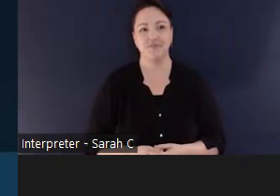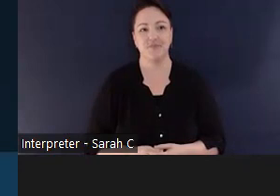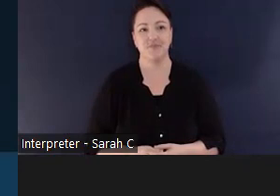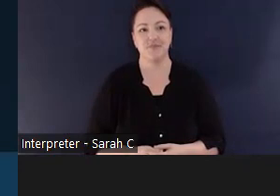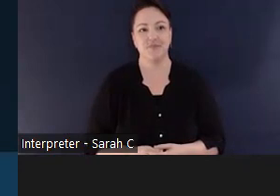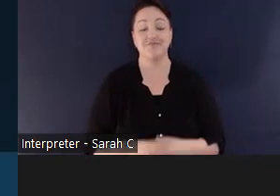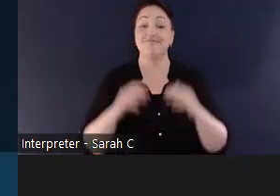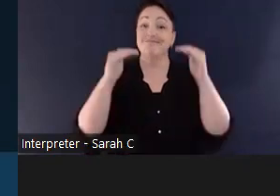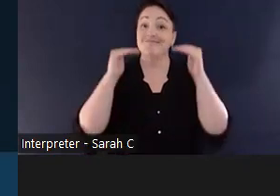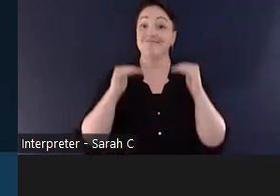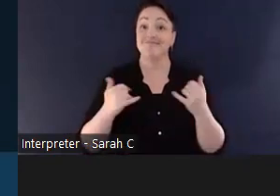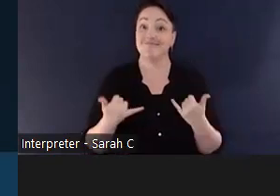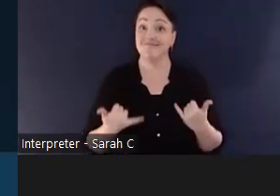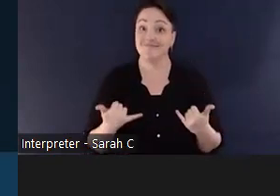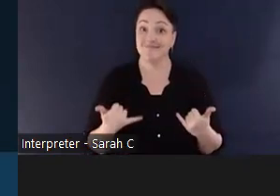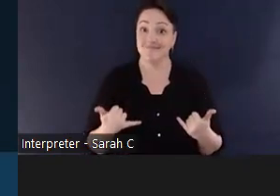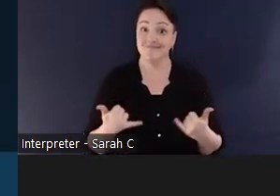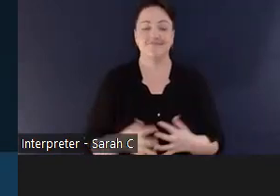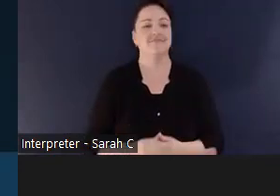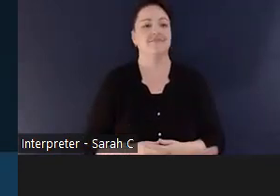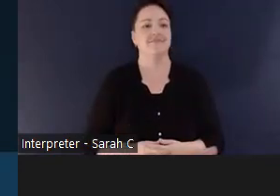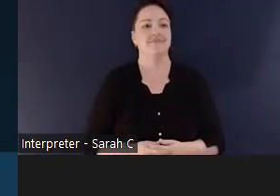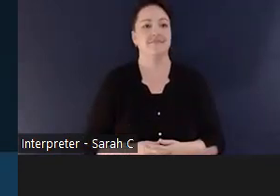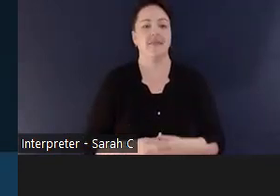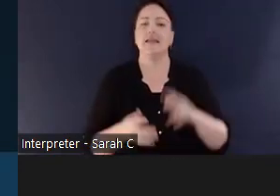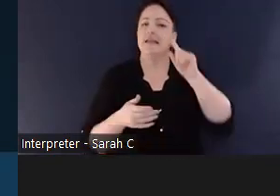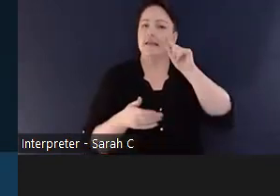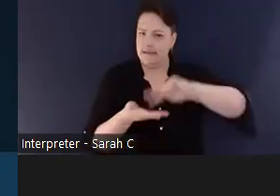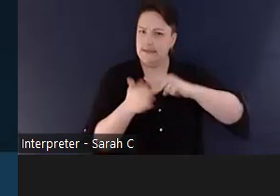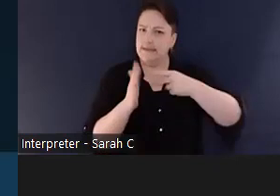So now I'd like to go over the intended outcomes for this session.